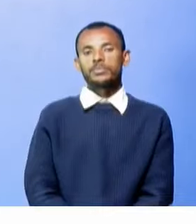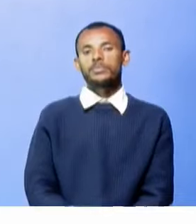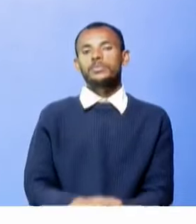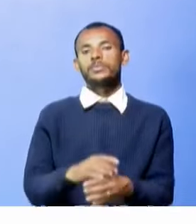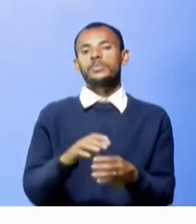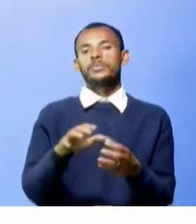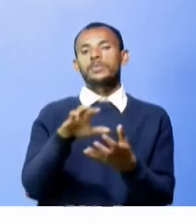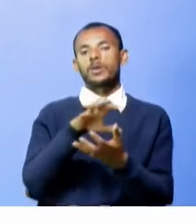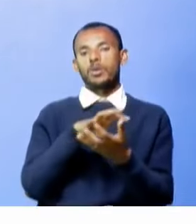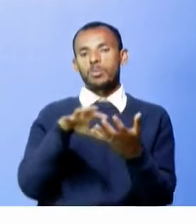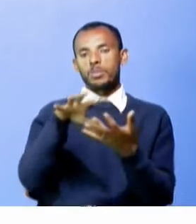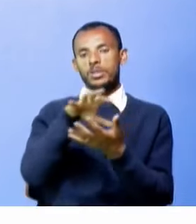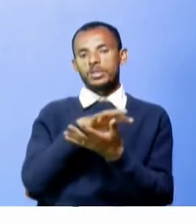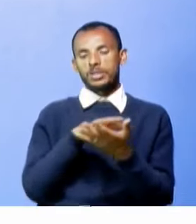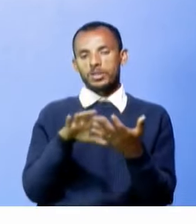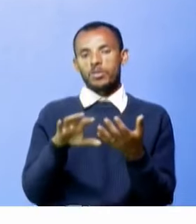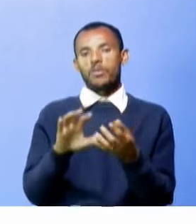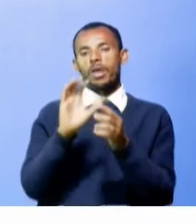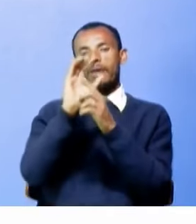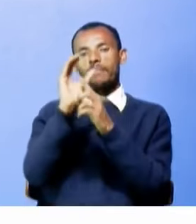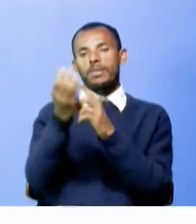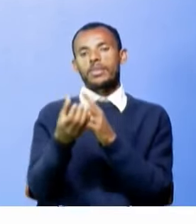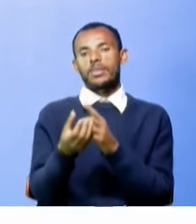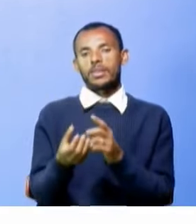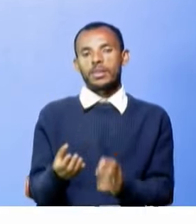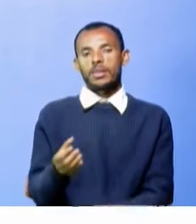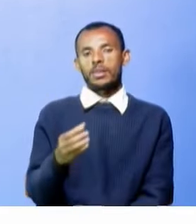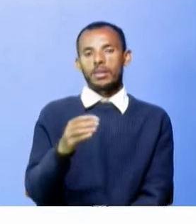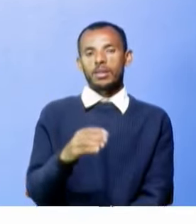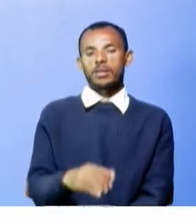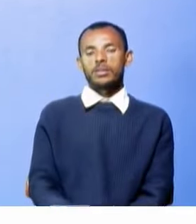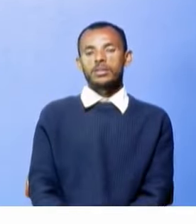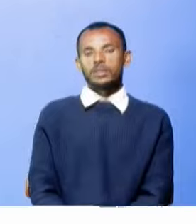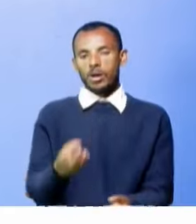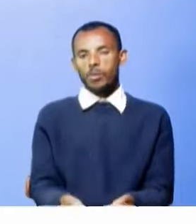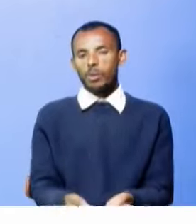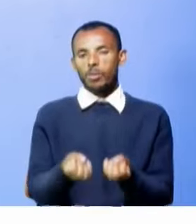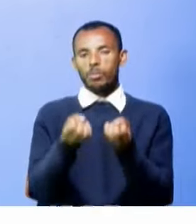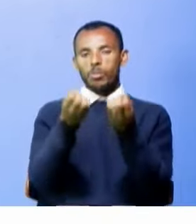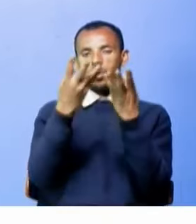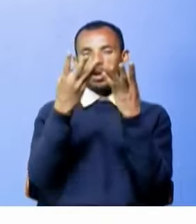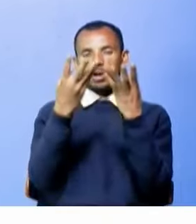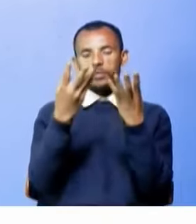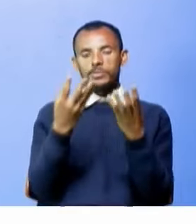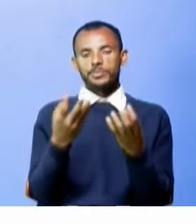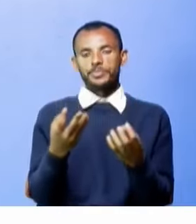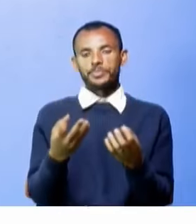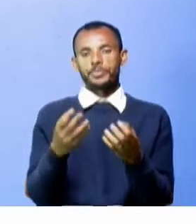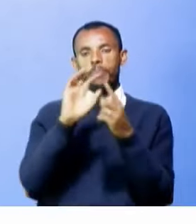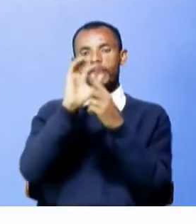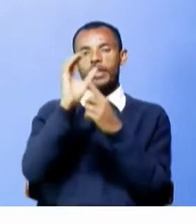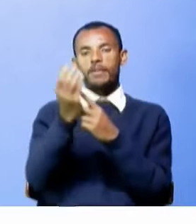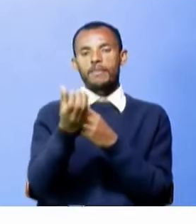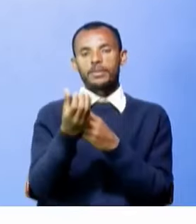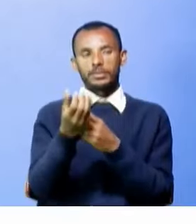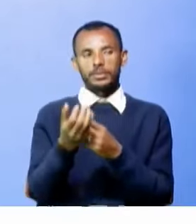composition of events. Definition 4, 2 or more